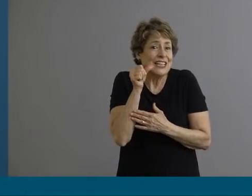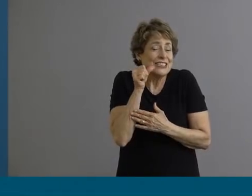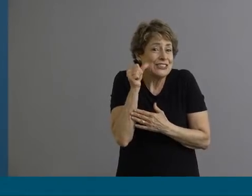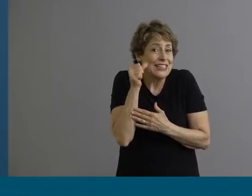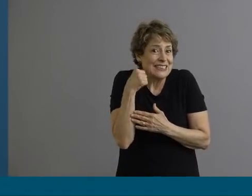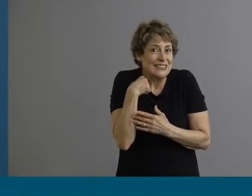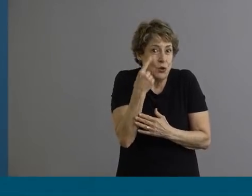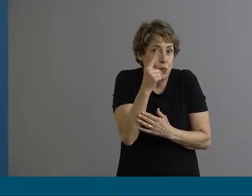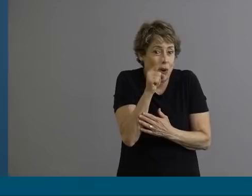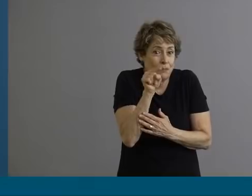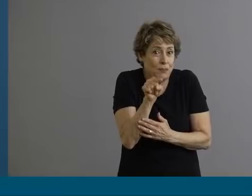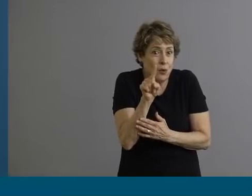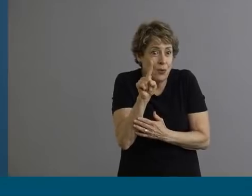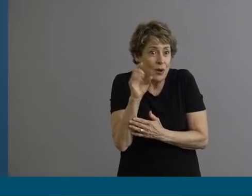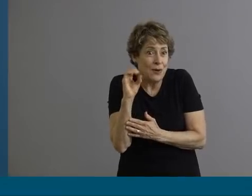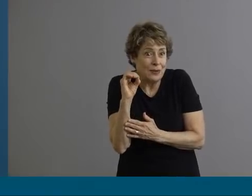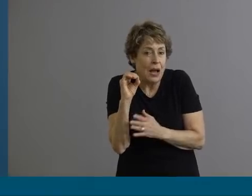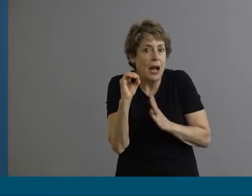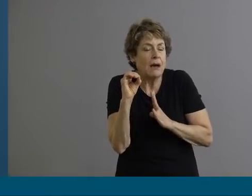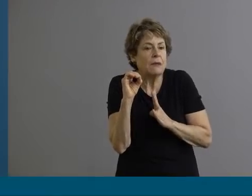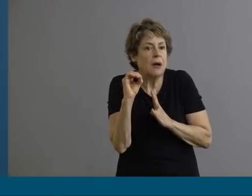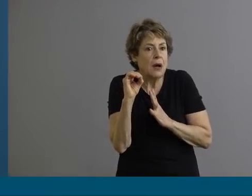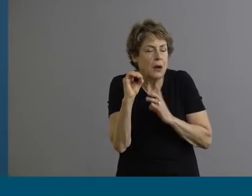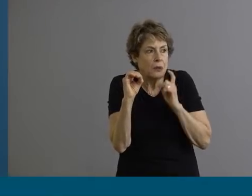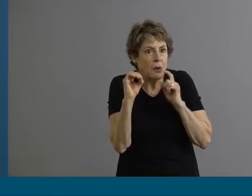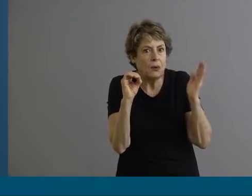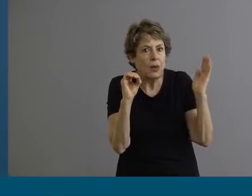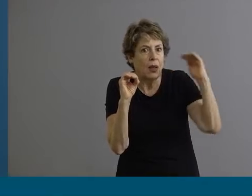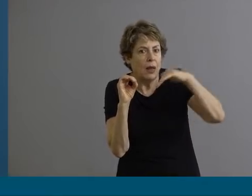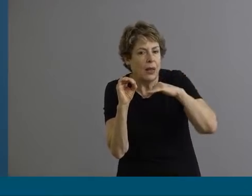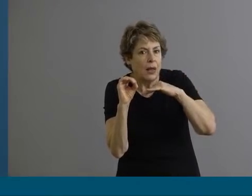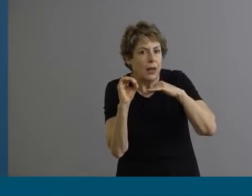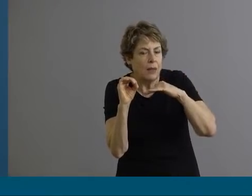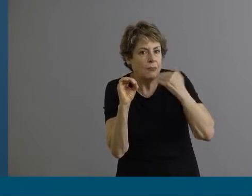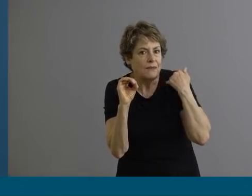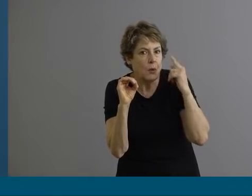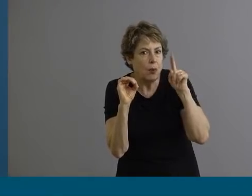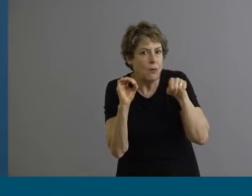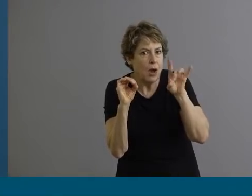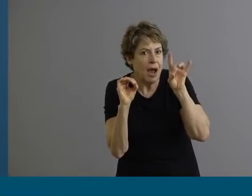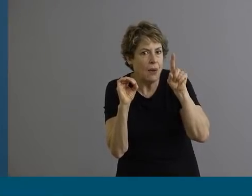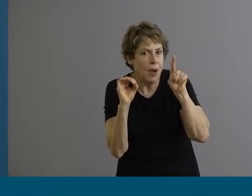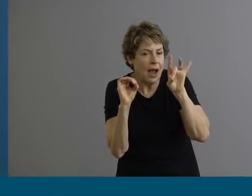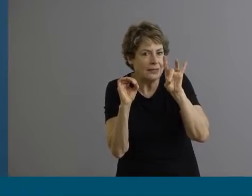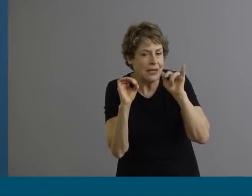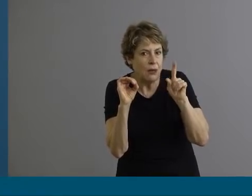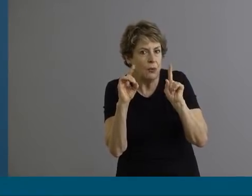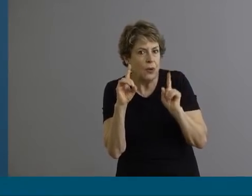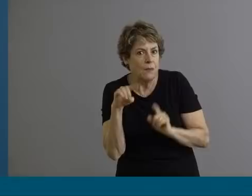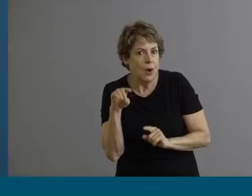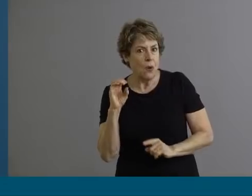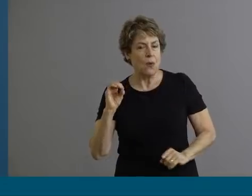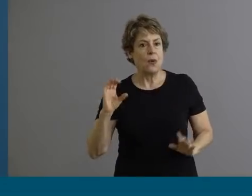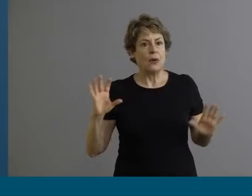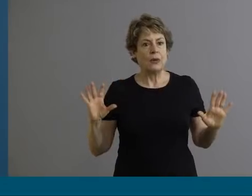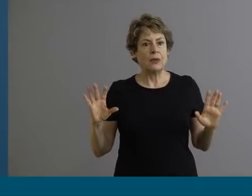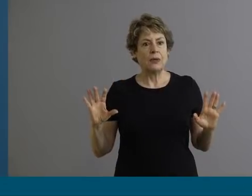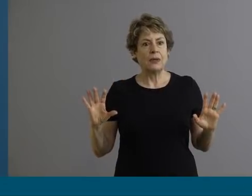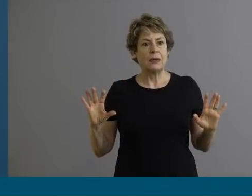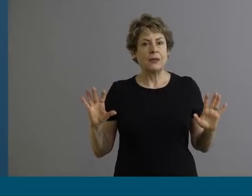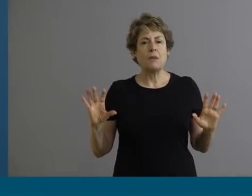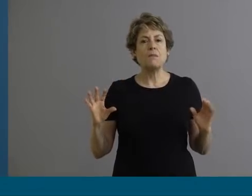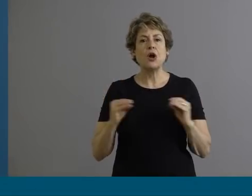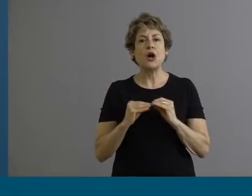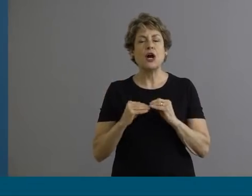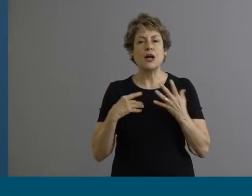of yesterday. Today, it's up 2 basis points. So dramatic movement in 10 days and over